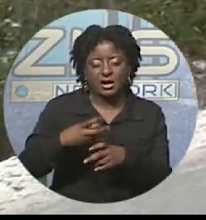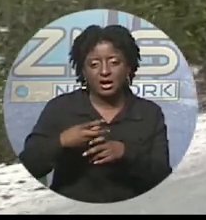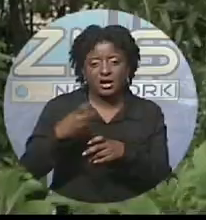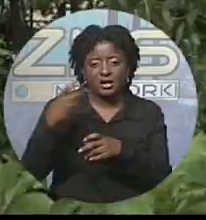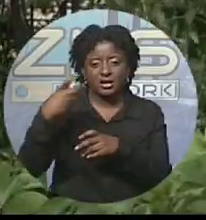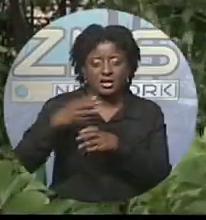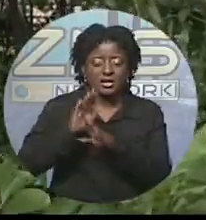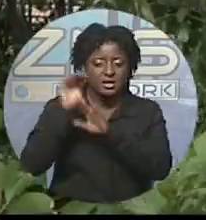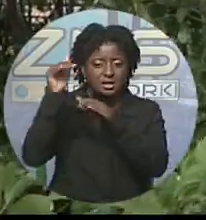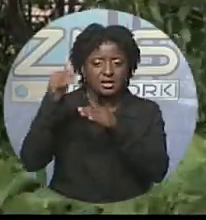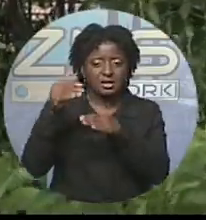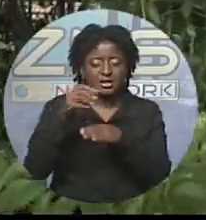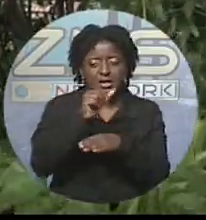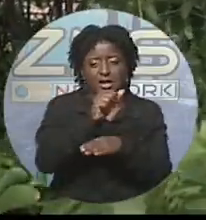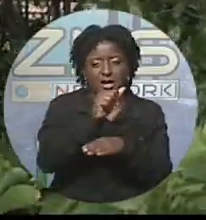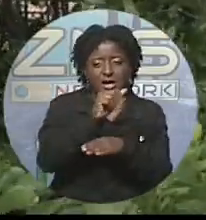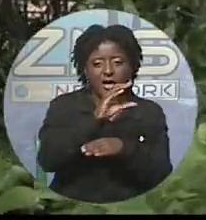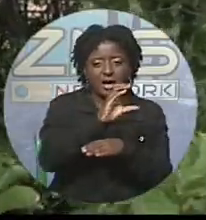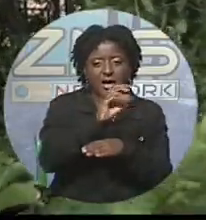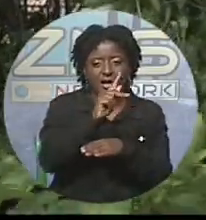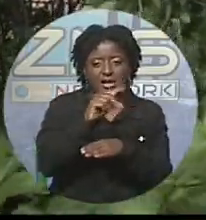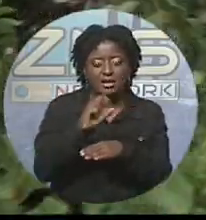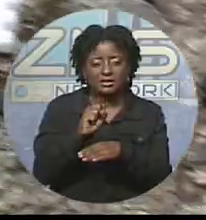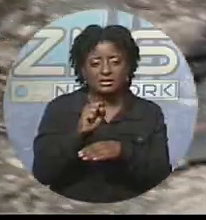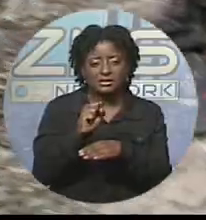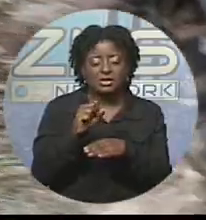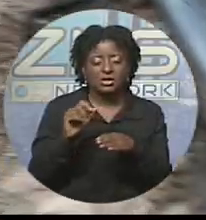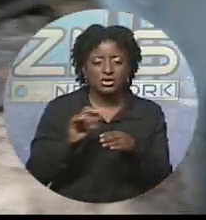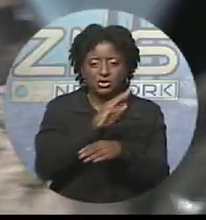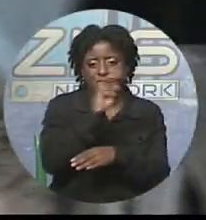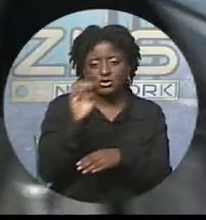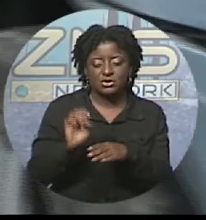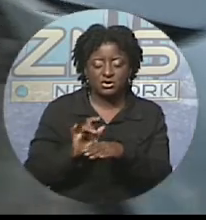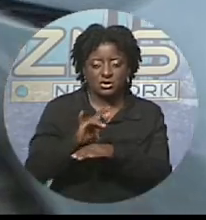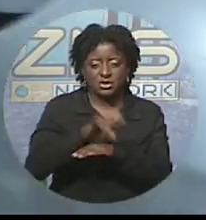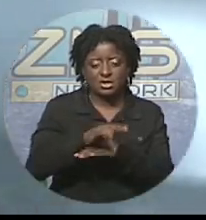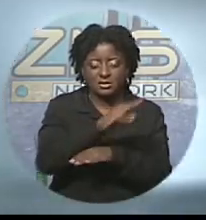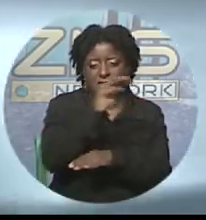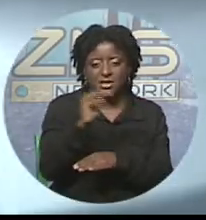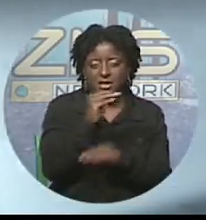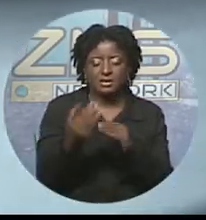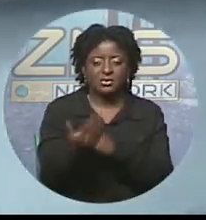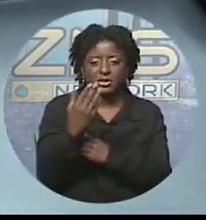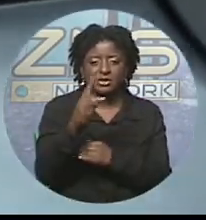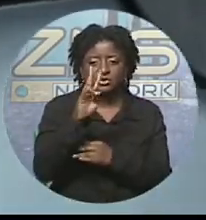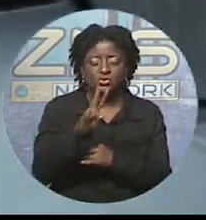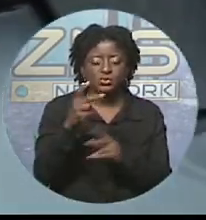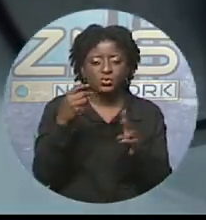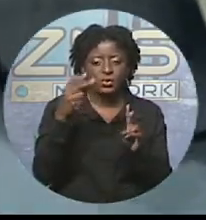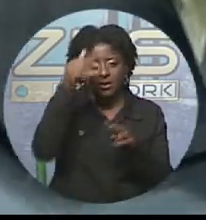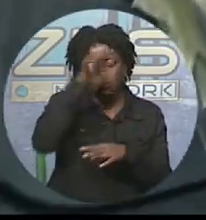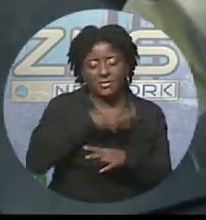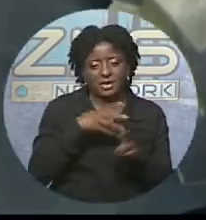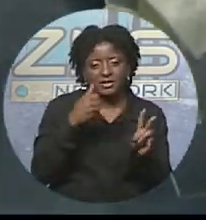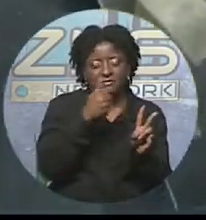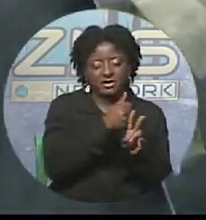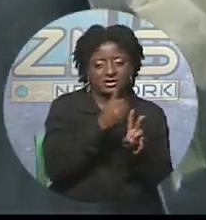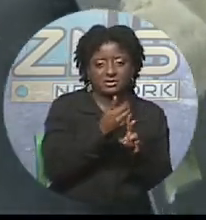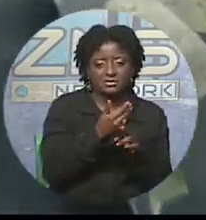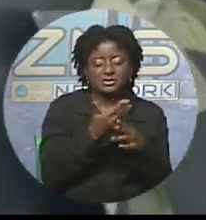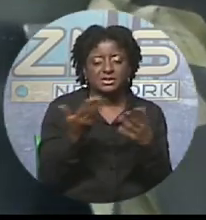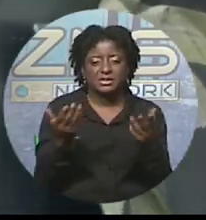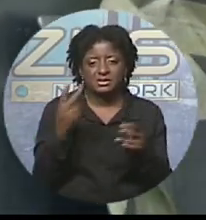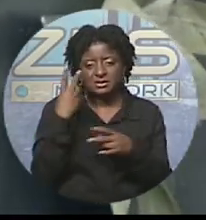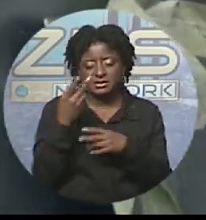early Monday morning. The vehicle in which two males were inside, seen here as a two-door gray Nissan, license plate